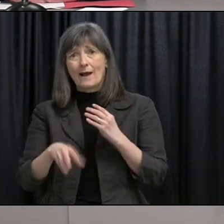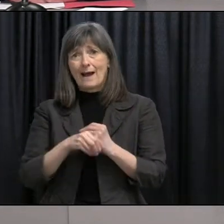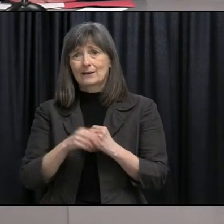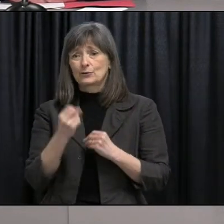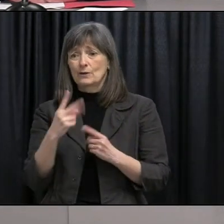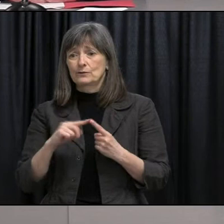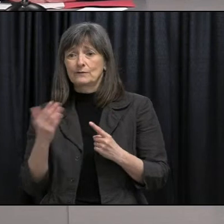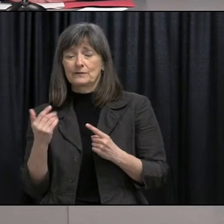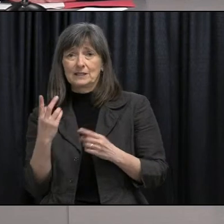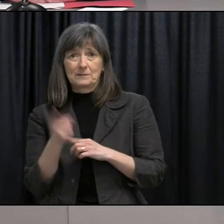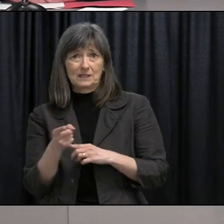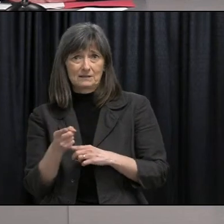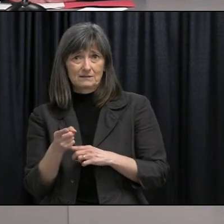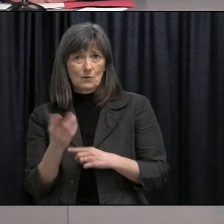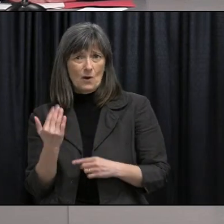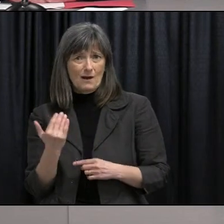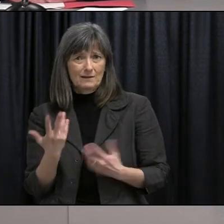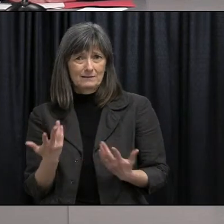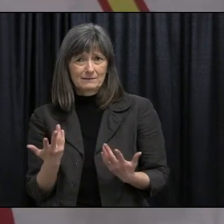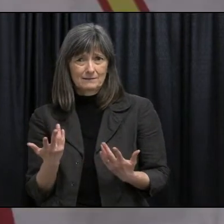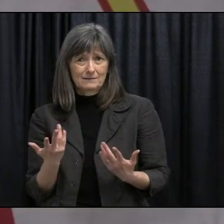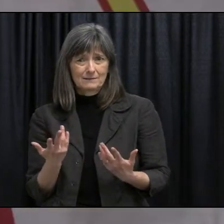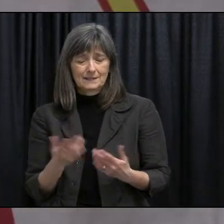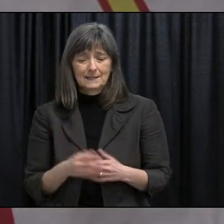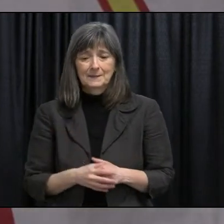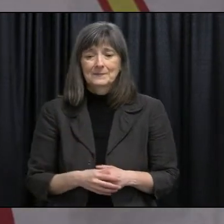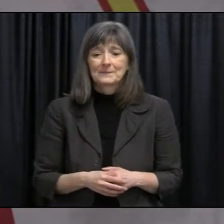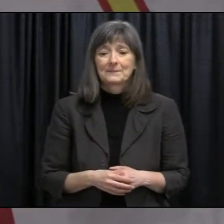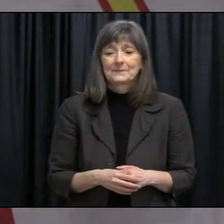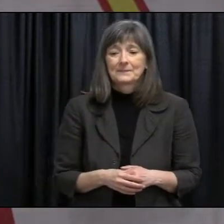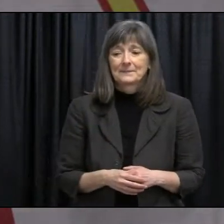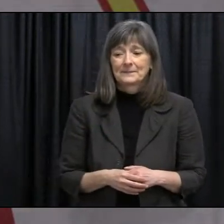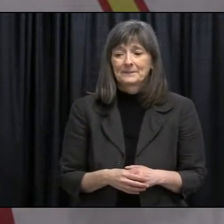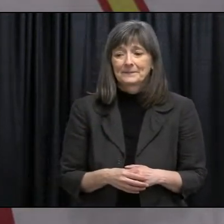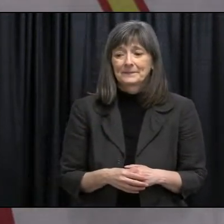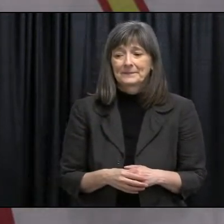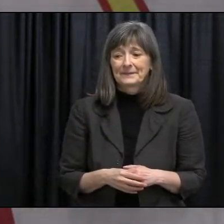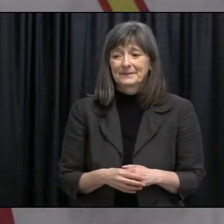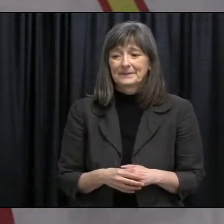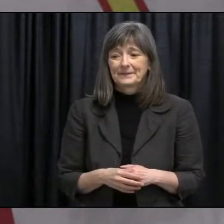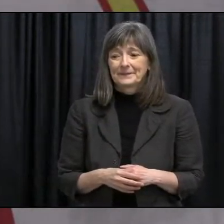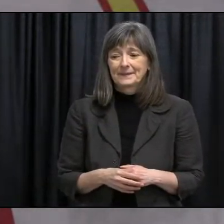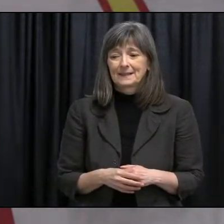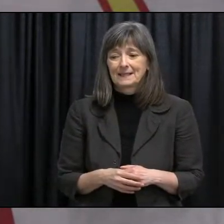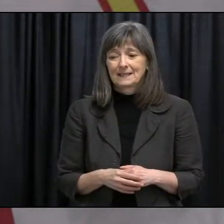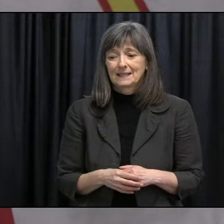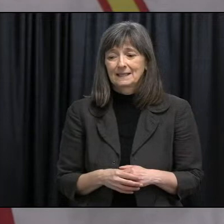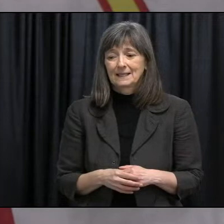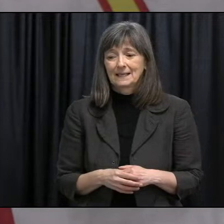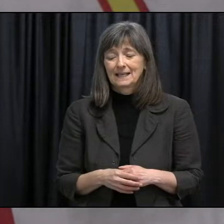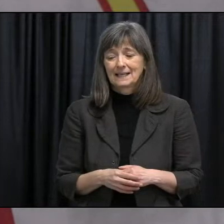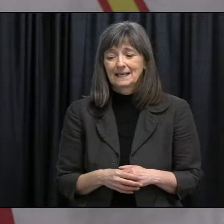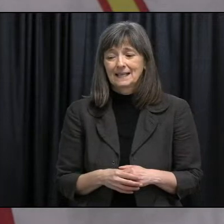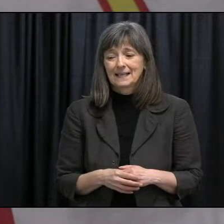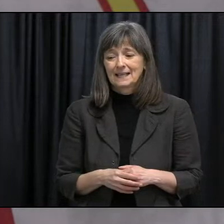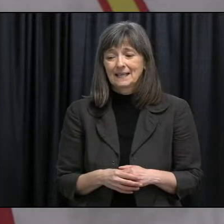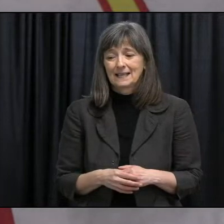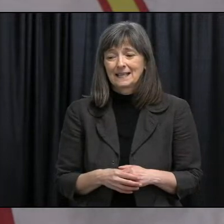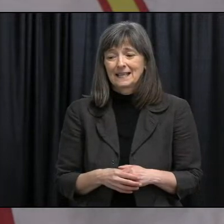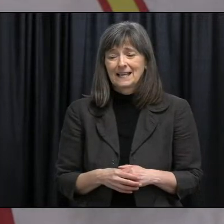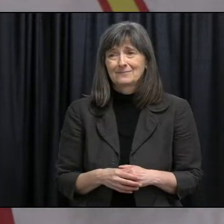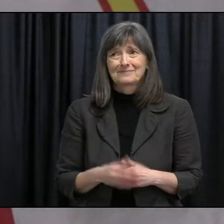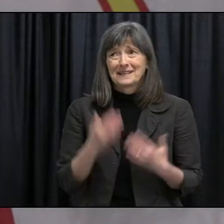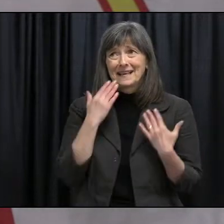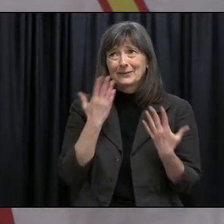so? So, Peter, you know, I don't even know really how